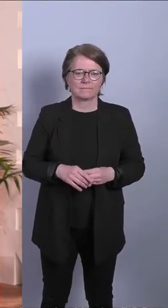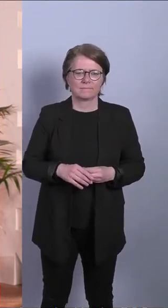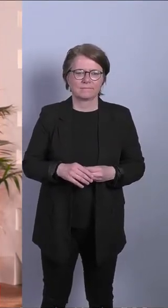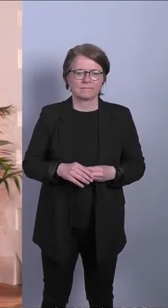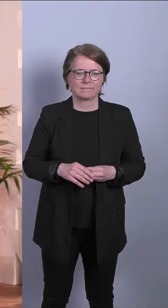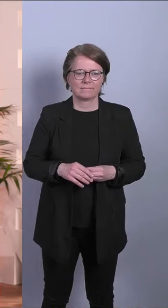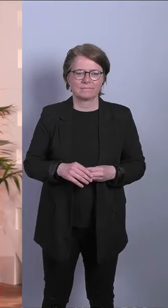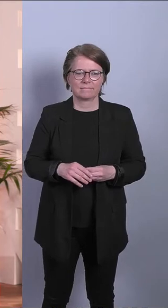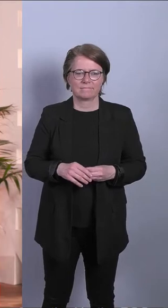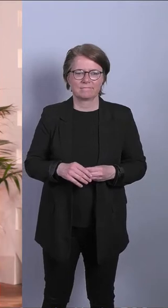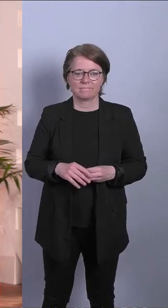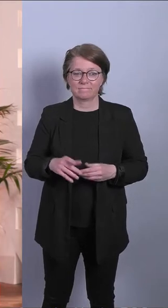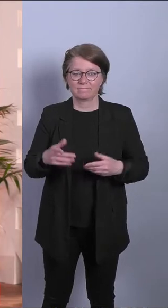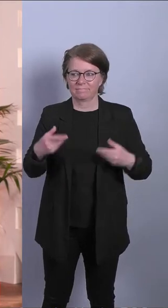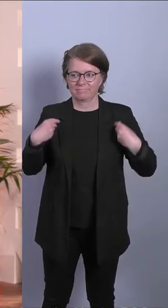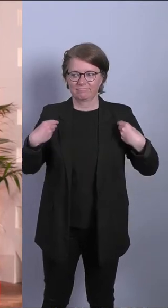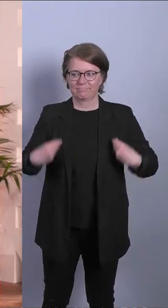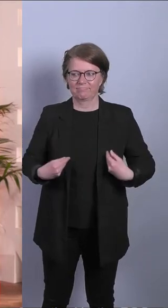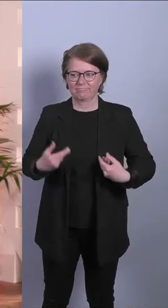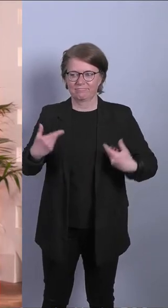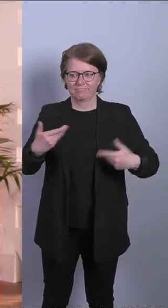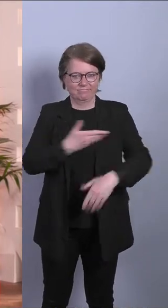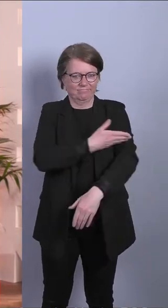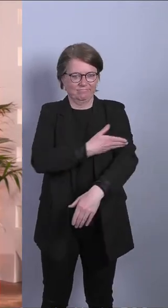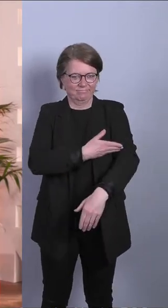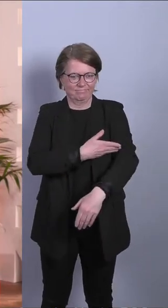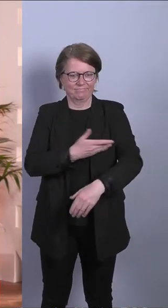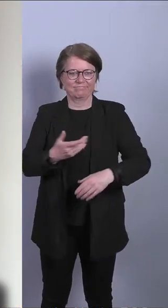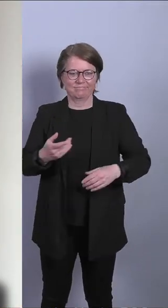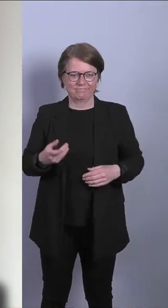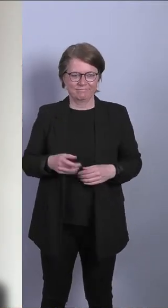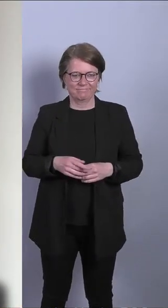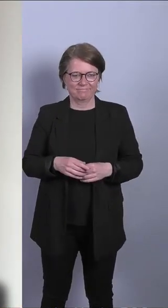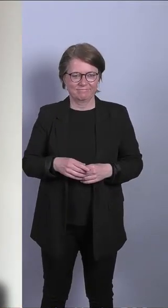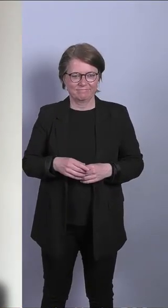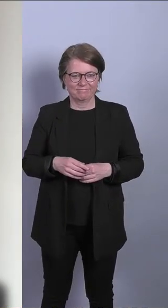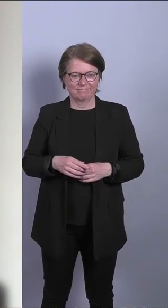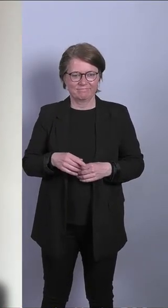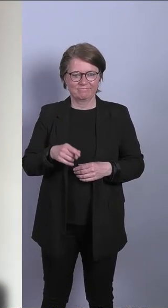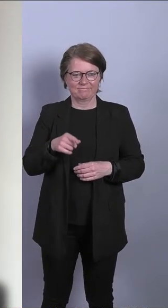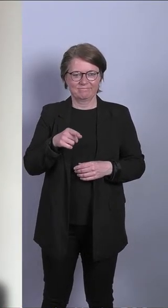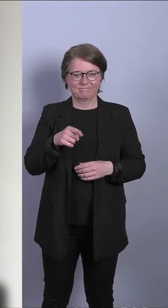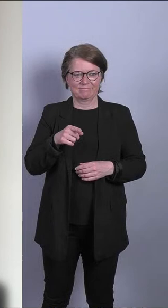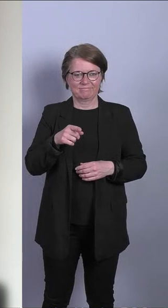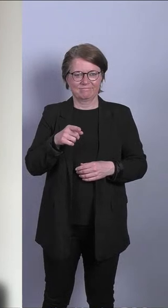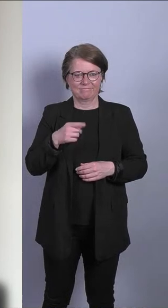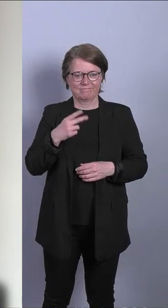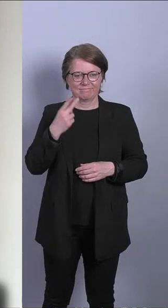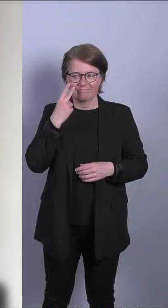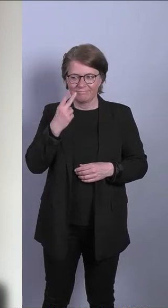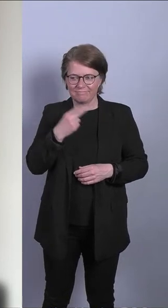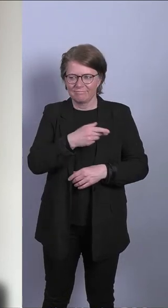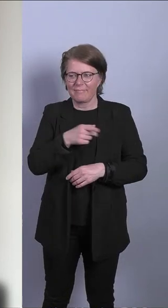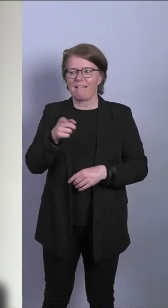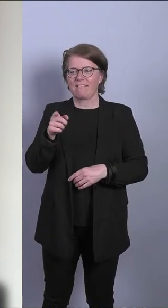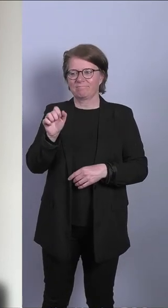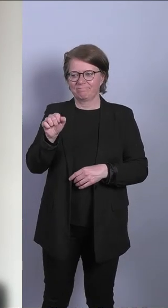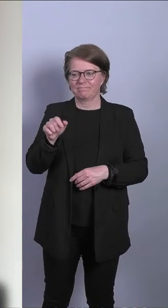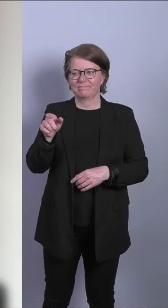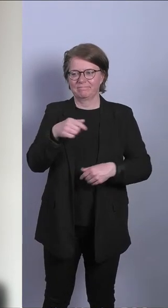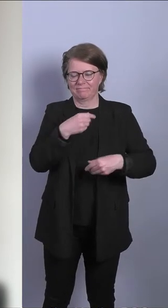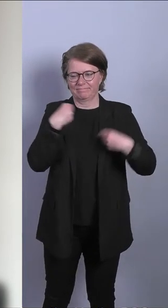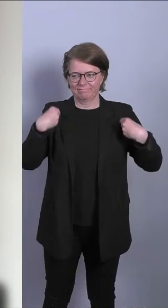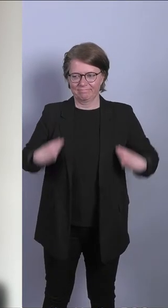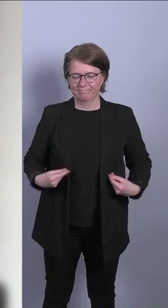Uh-huh, I see. You were in the uniform distribution. Ah, that's where you were. Okay, here, we